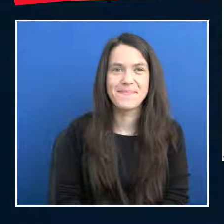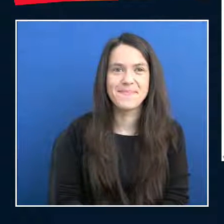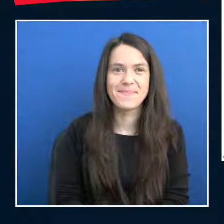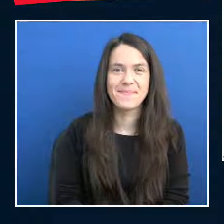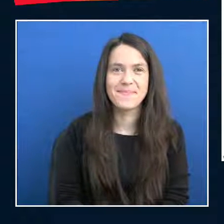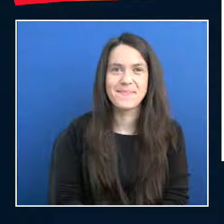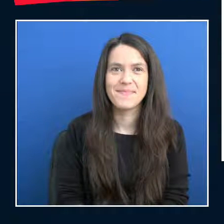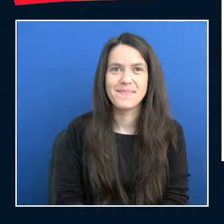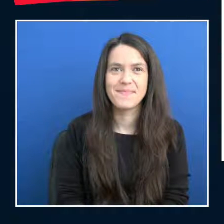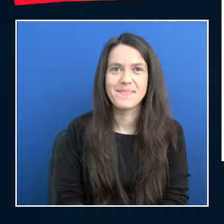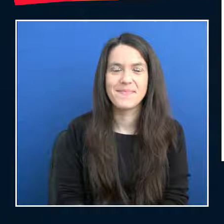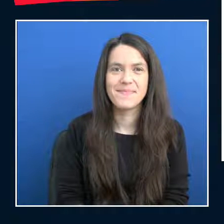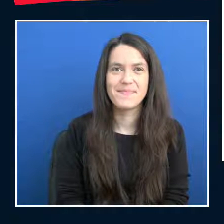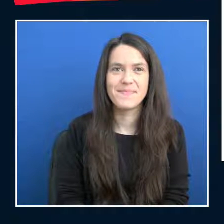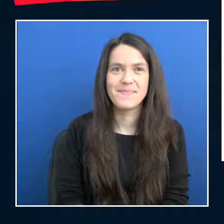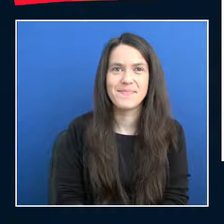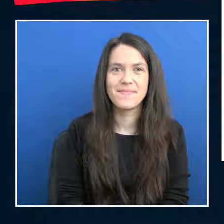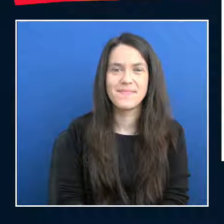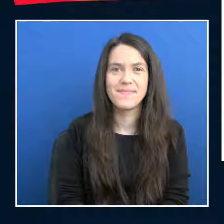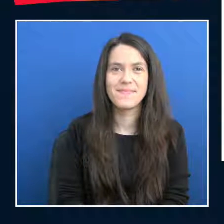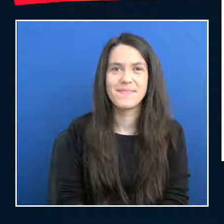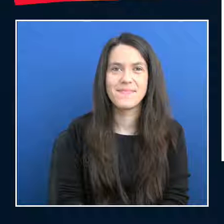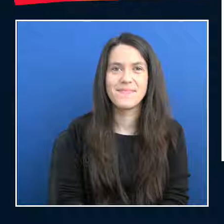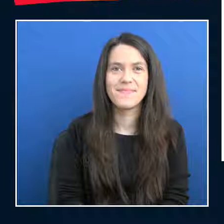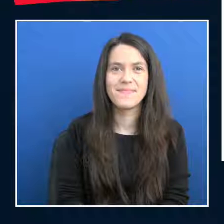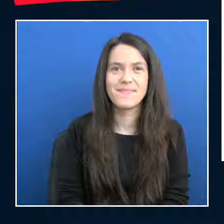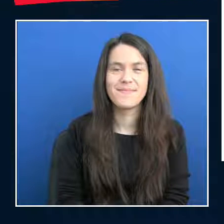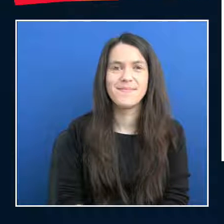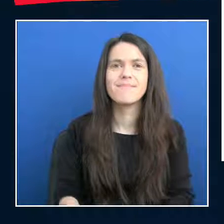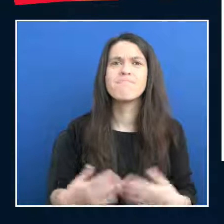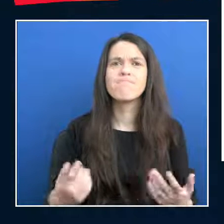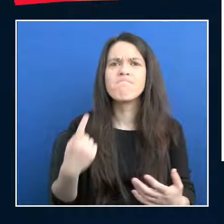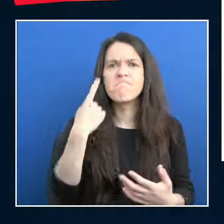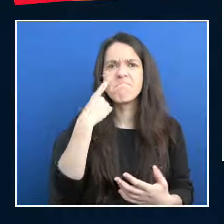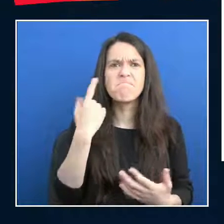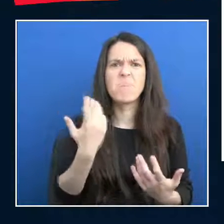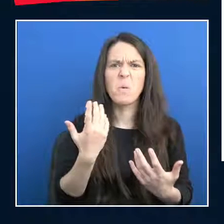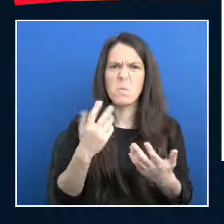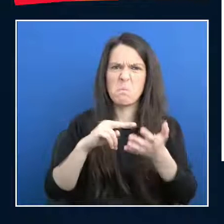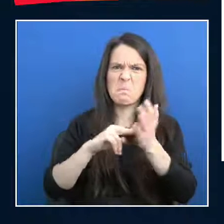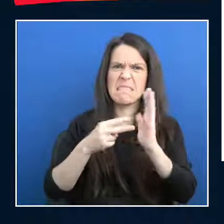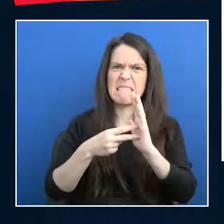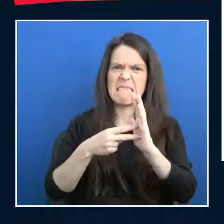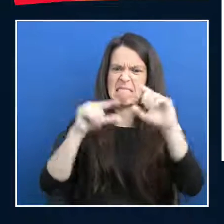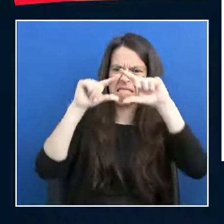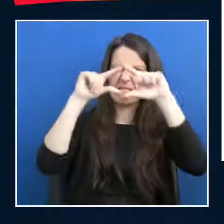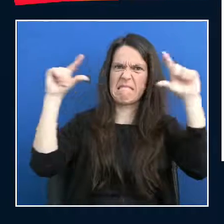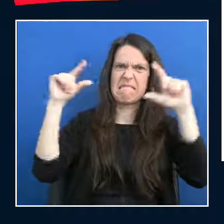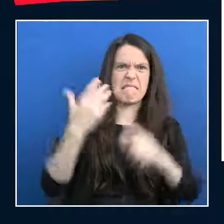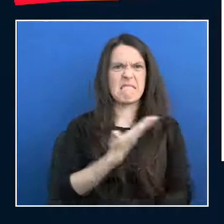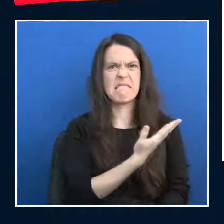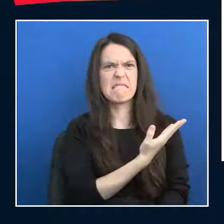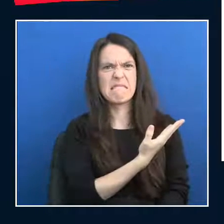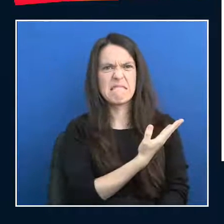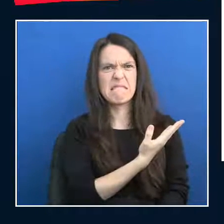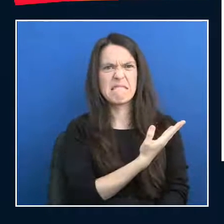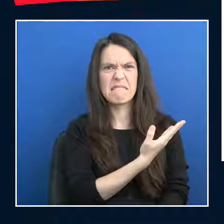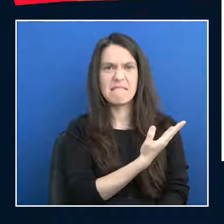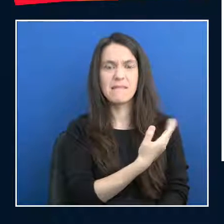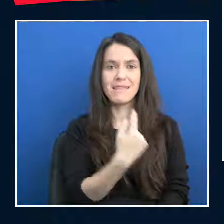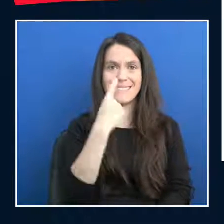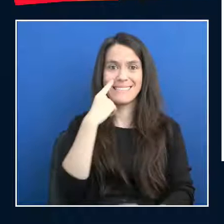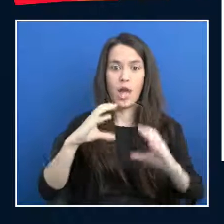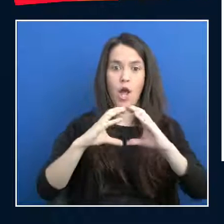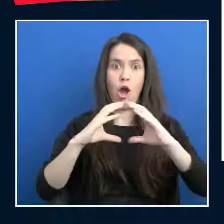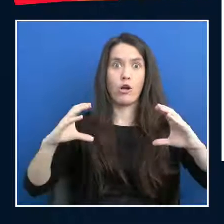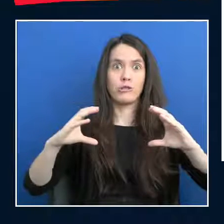So for multi-stage builds, what do they mean? So you have like a container stack. So there are like multiple containers on top of each other.